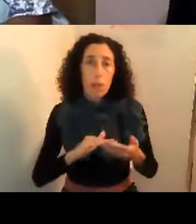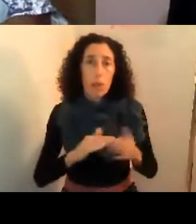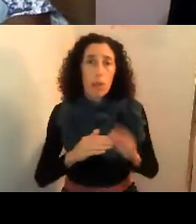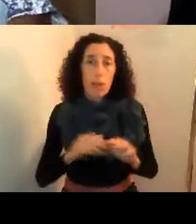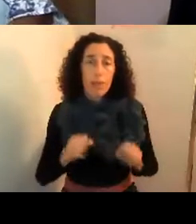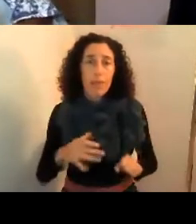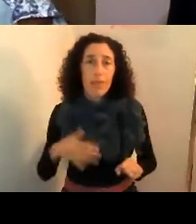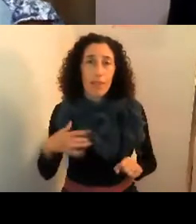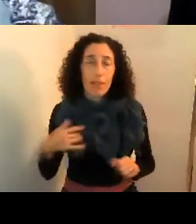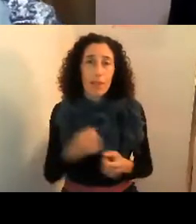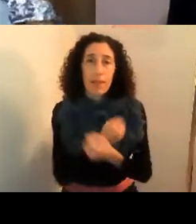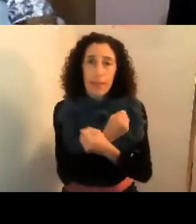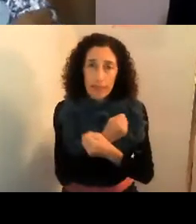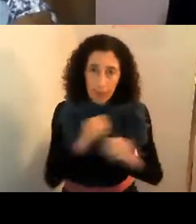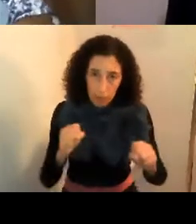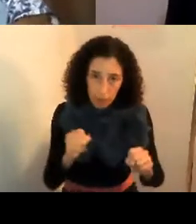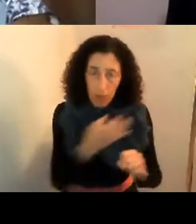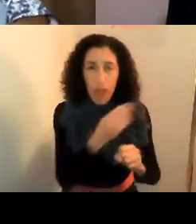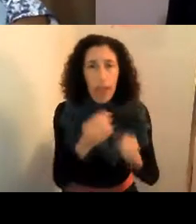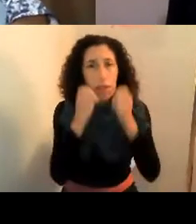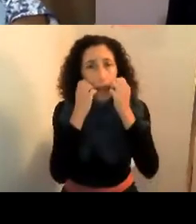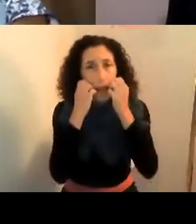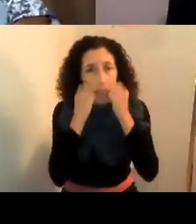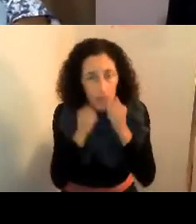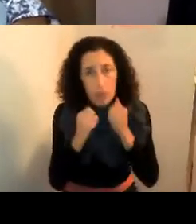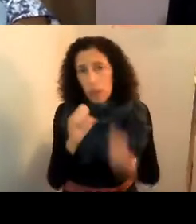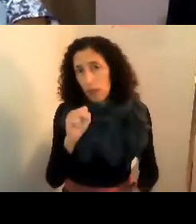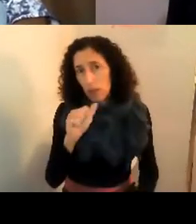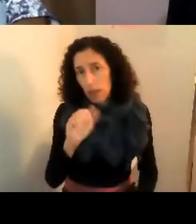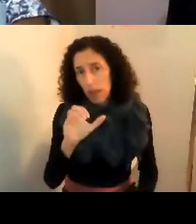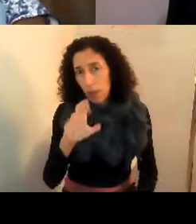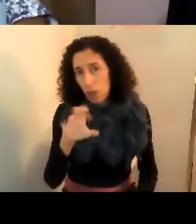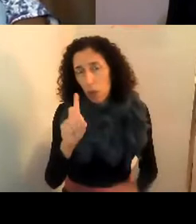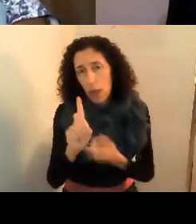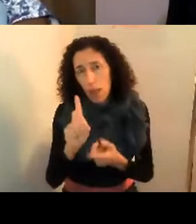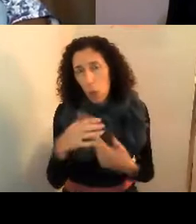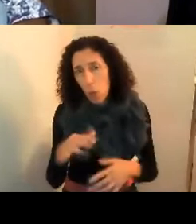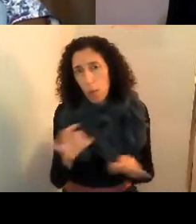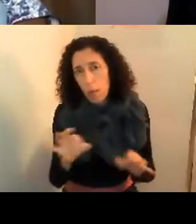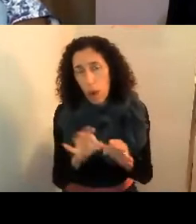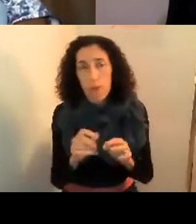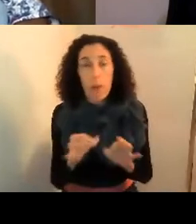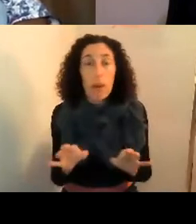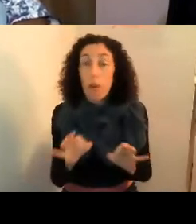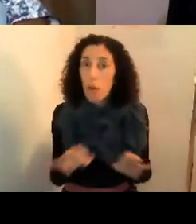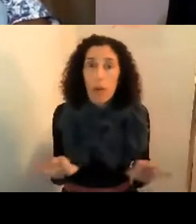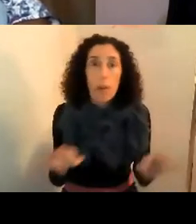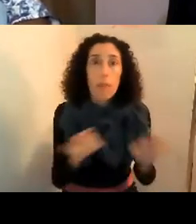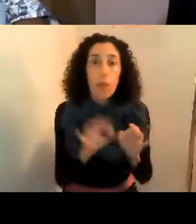I think the sacred is a big part of the healing, that when we are able to tell our